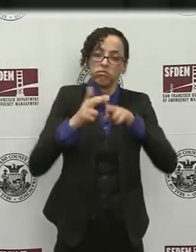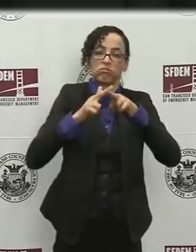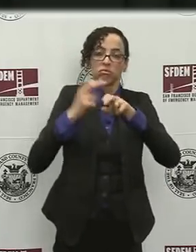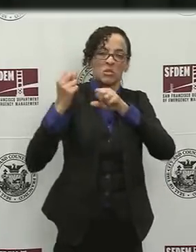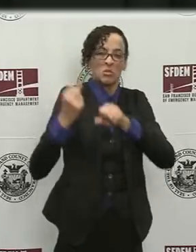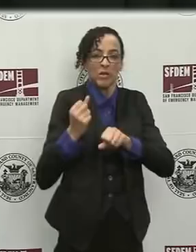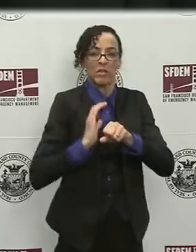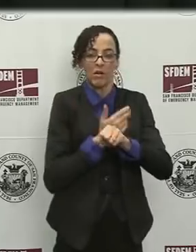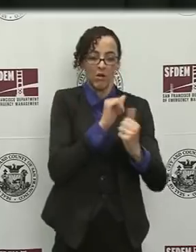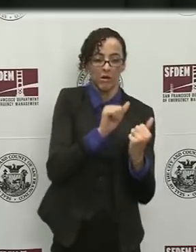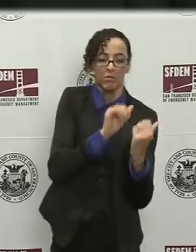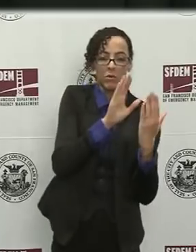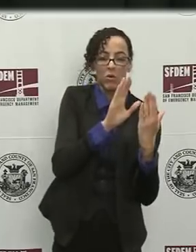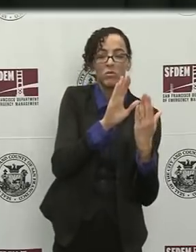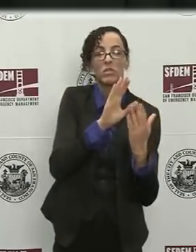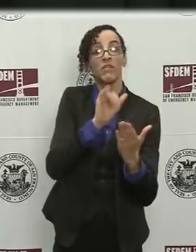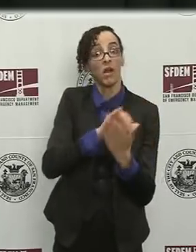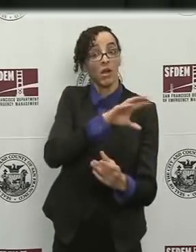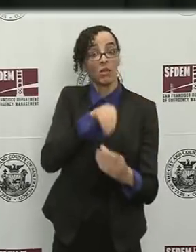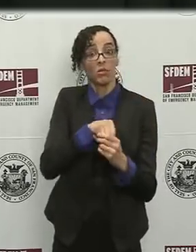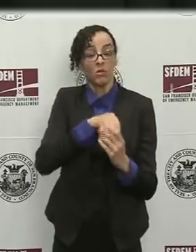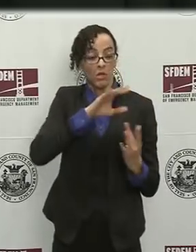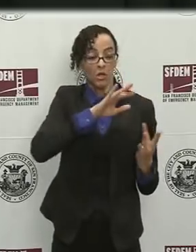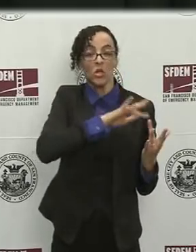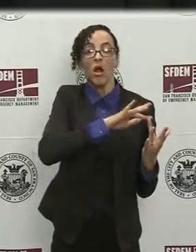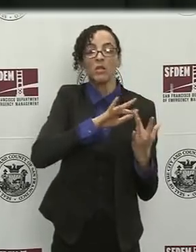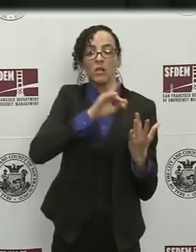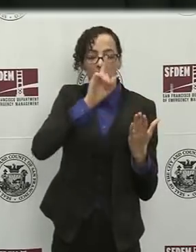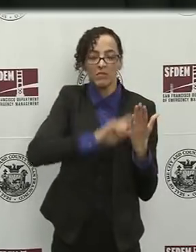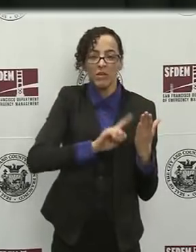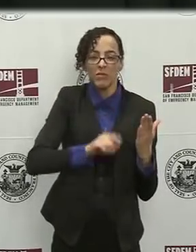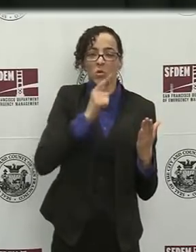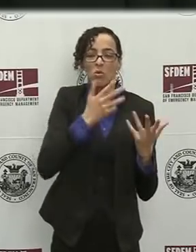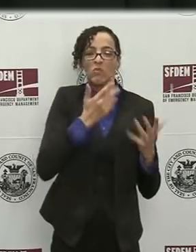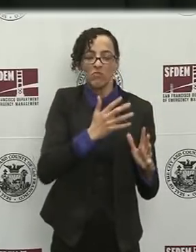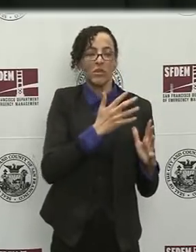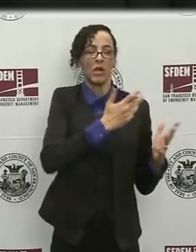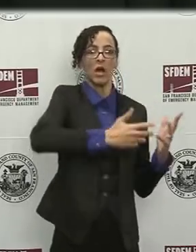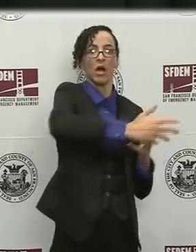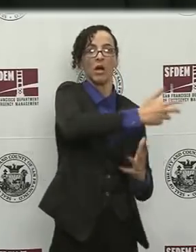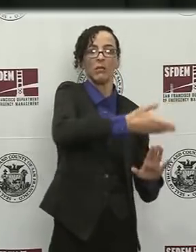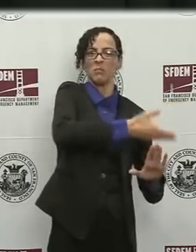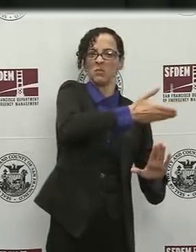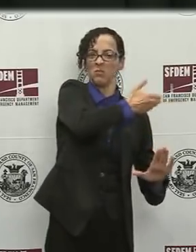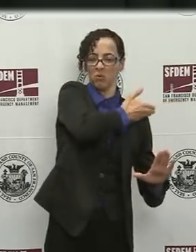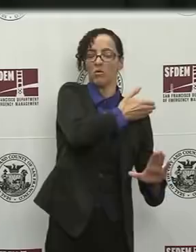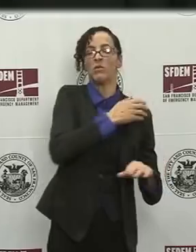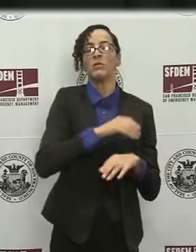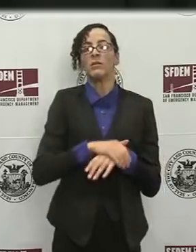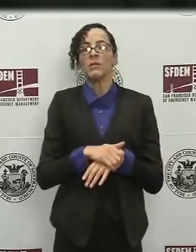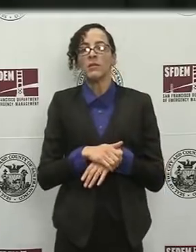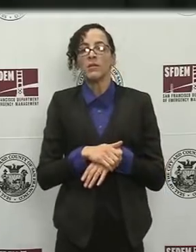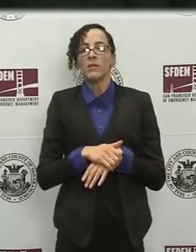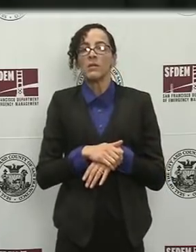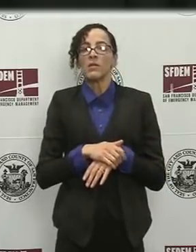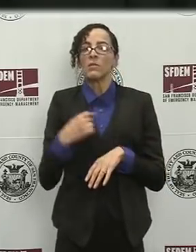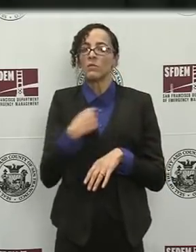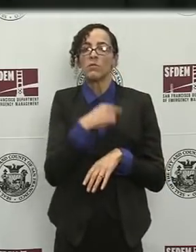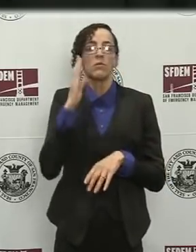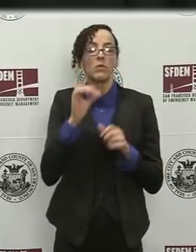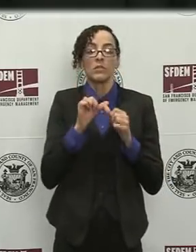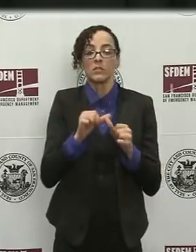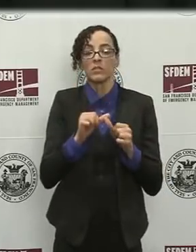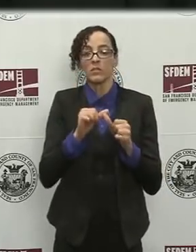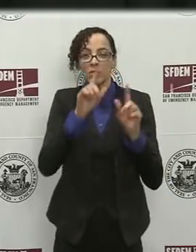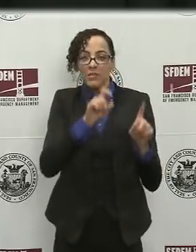contact investigations. And we will continue to test staff and residents based on these risk